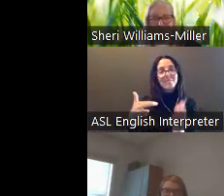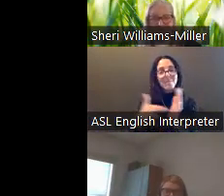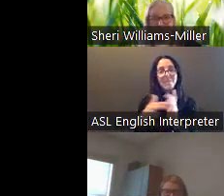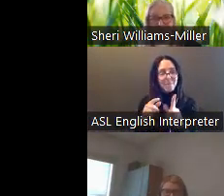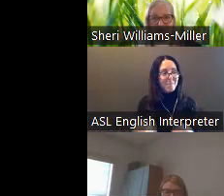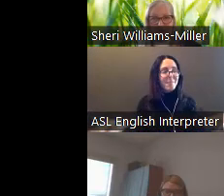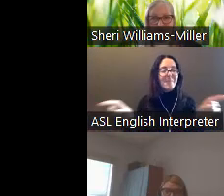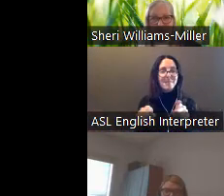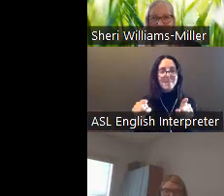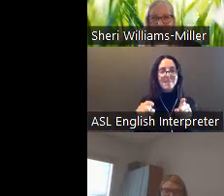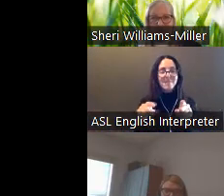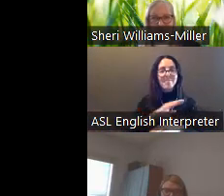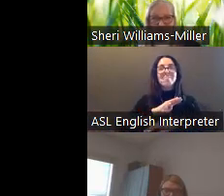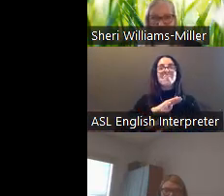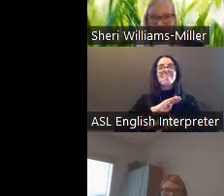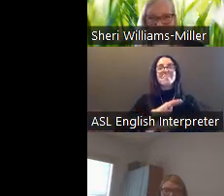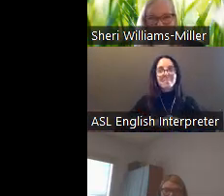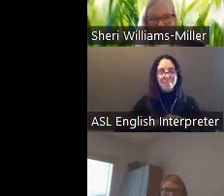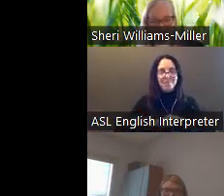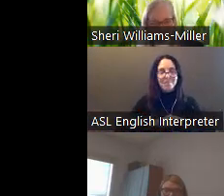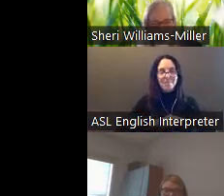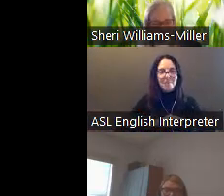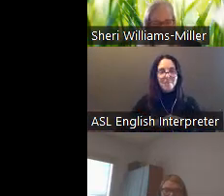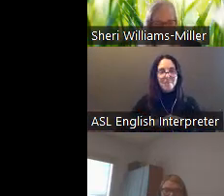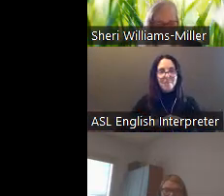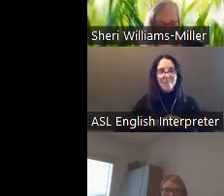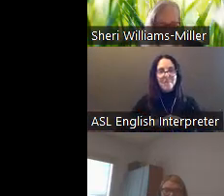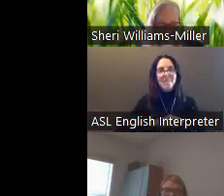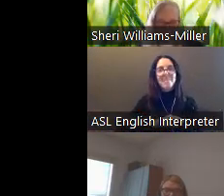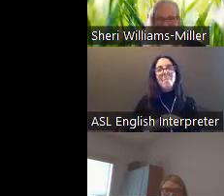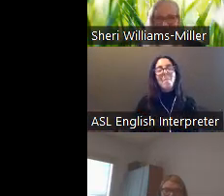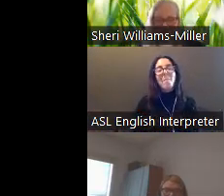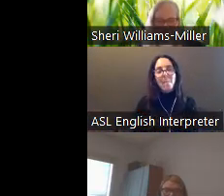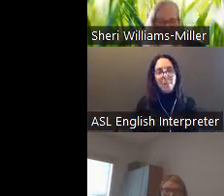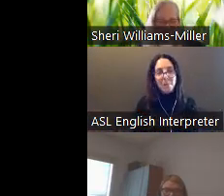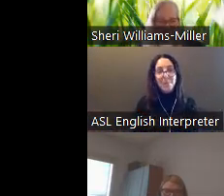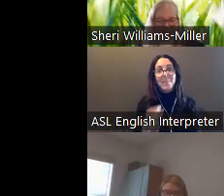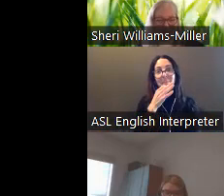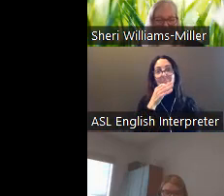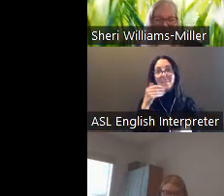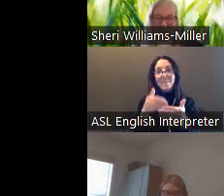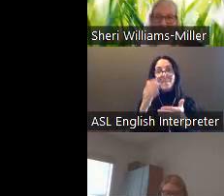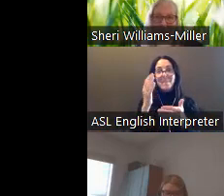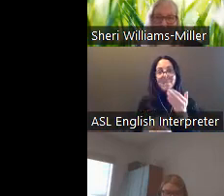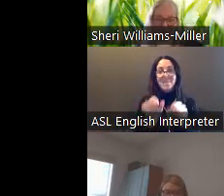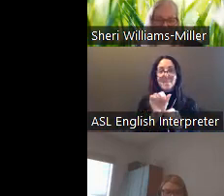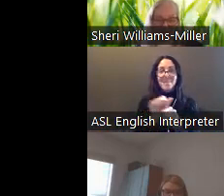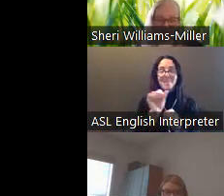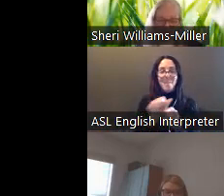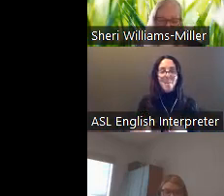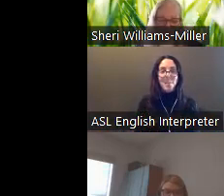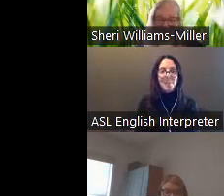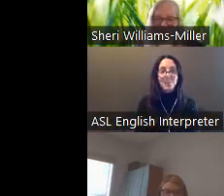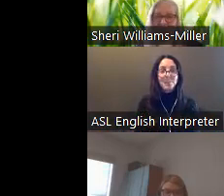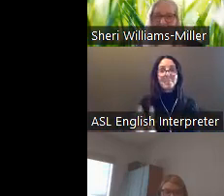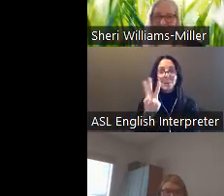collective heave of relief at the conclusion of our work, or at the summation of our work. It was a highly